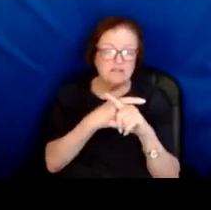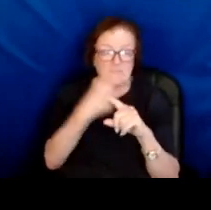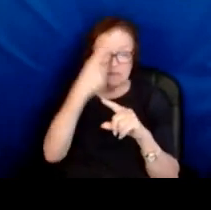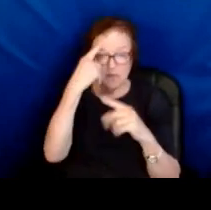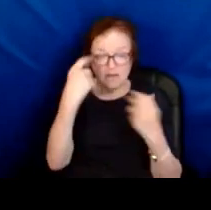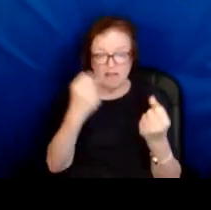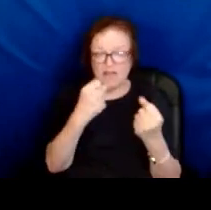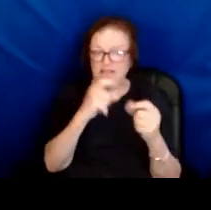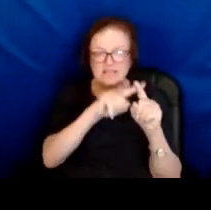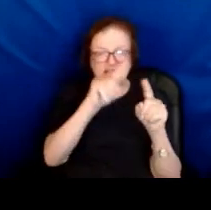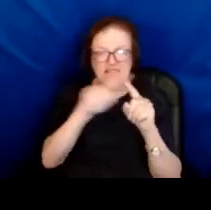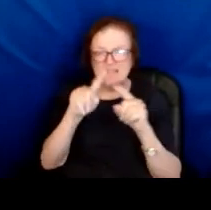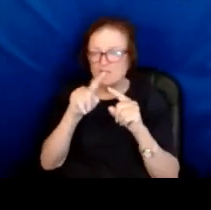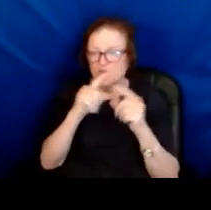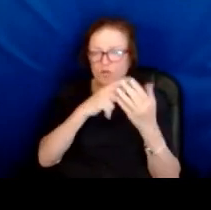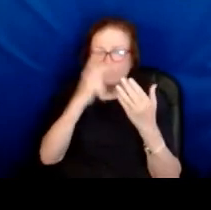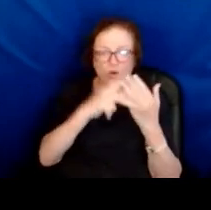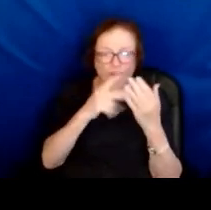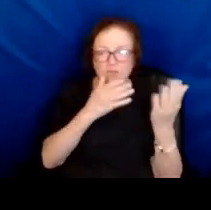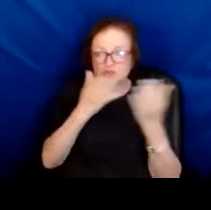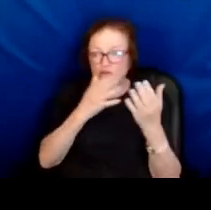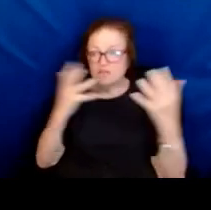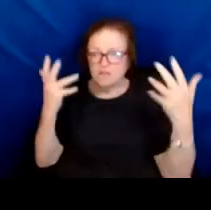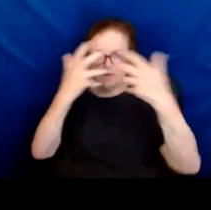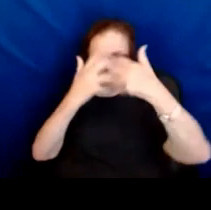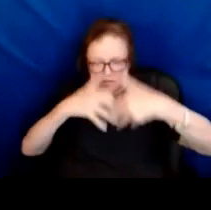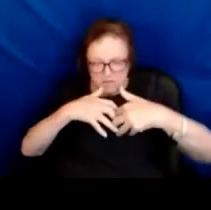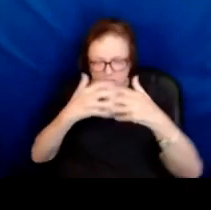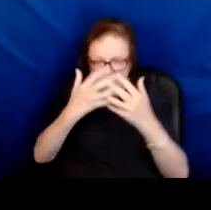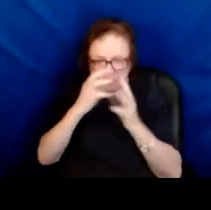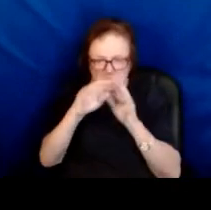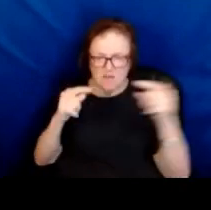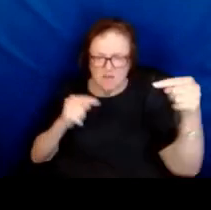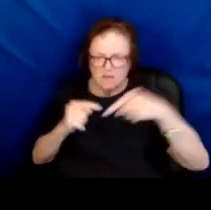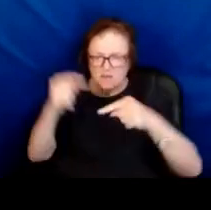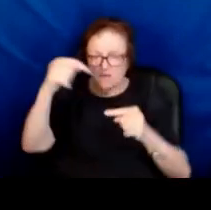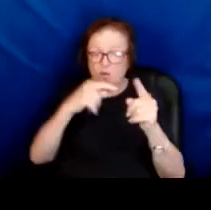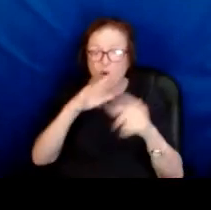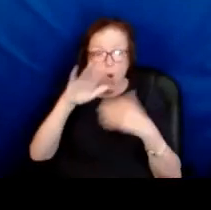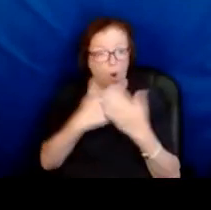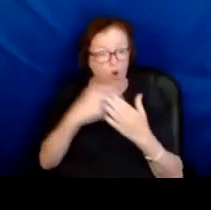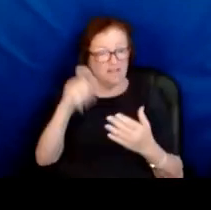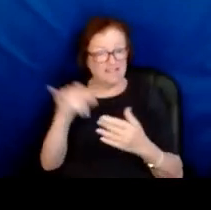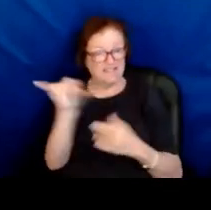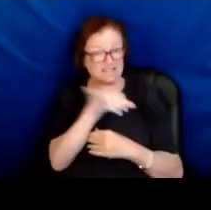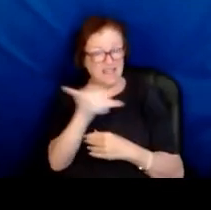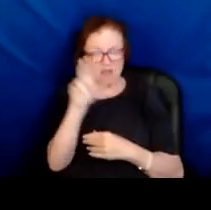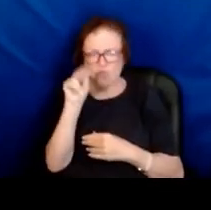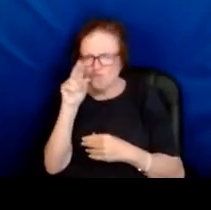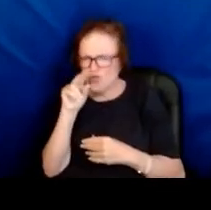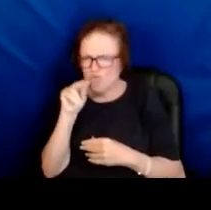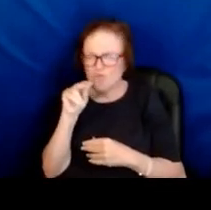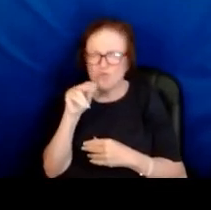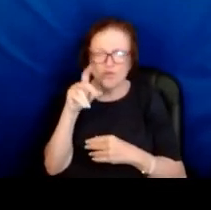of interconnected service points, right? And not everybody needs the same thing. But the models are no